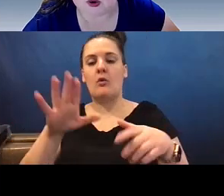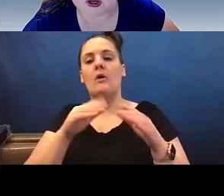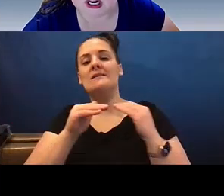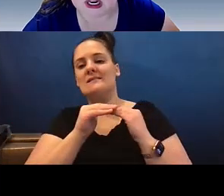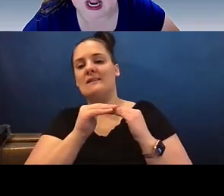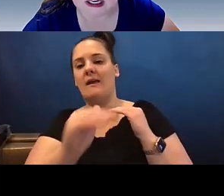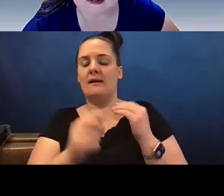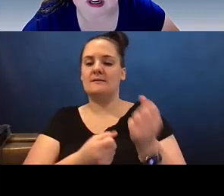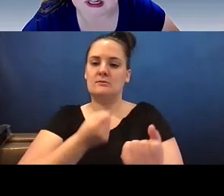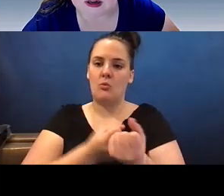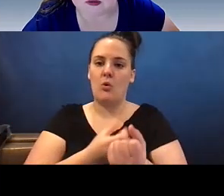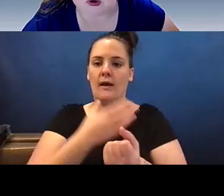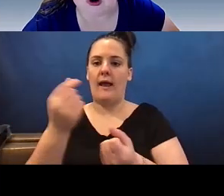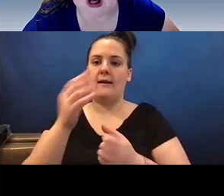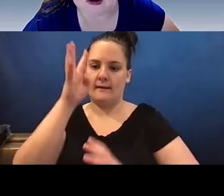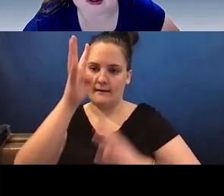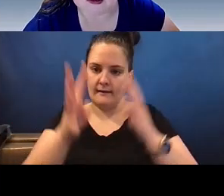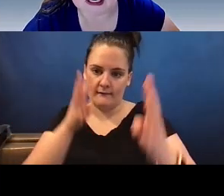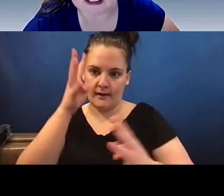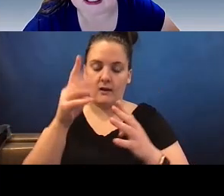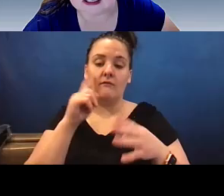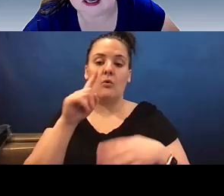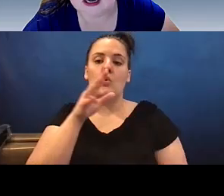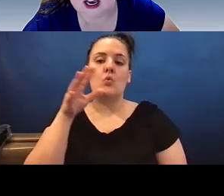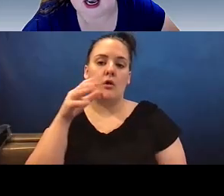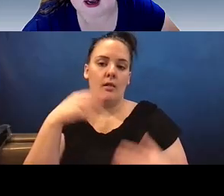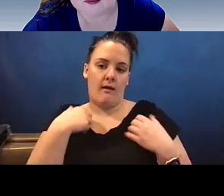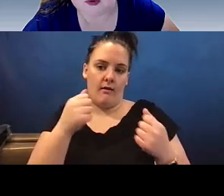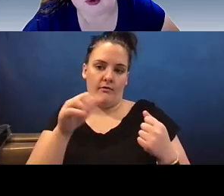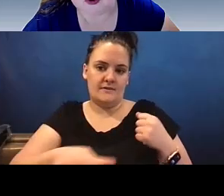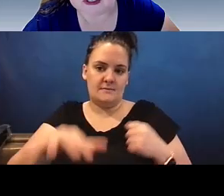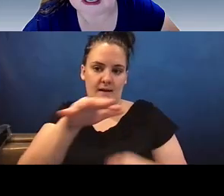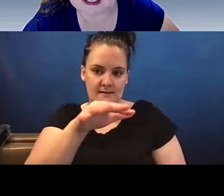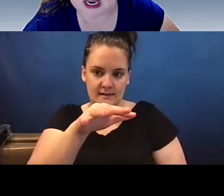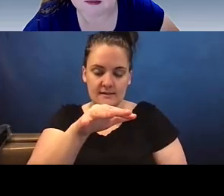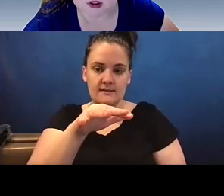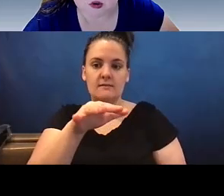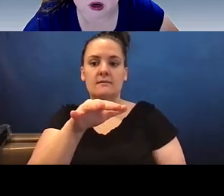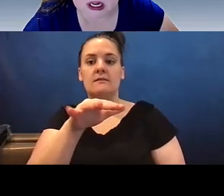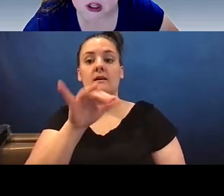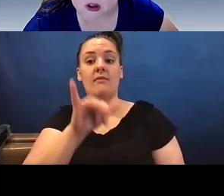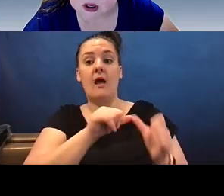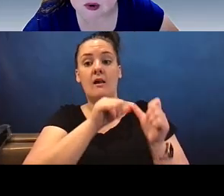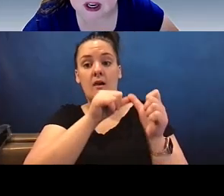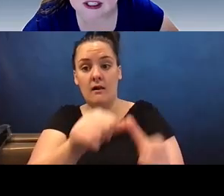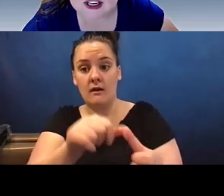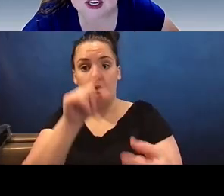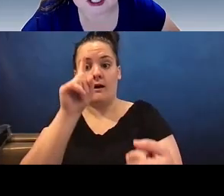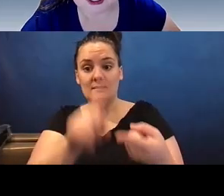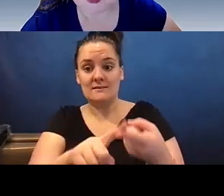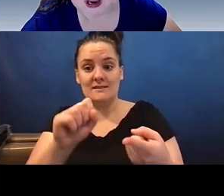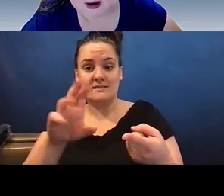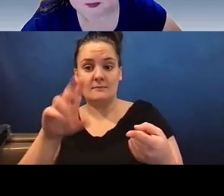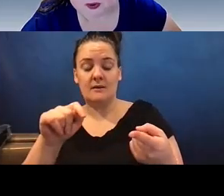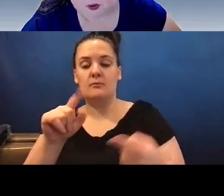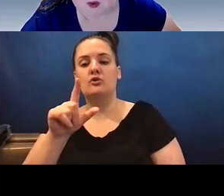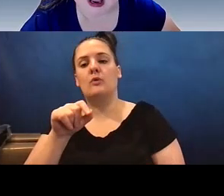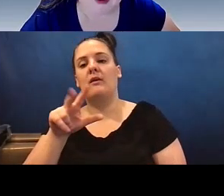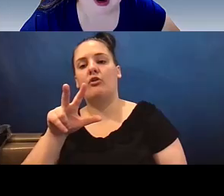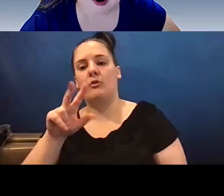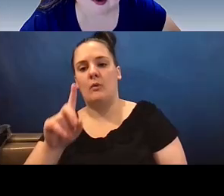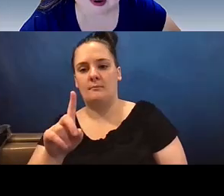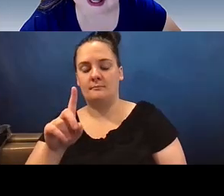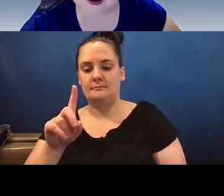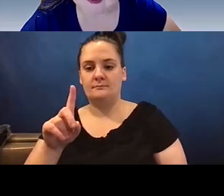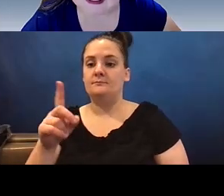stabilizing, supporting, and innovating in rural health spaces through September 2031. So while